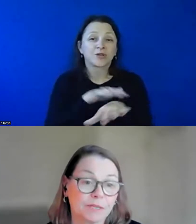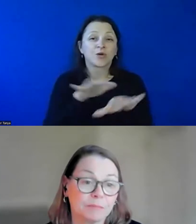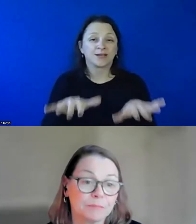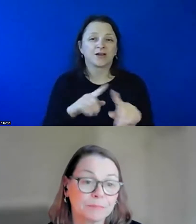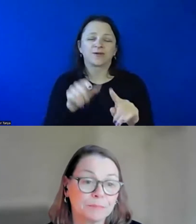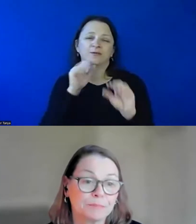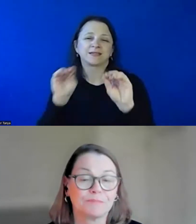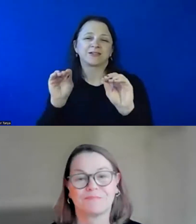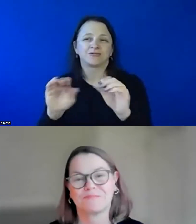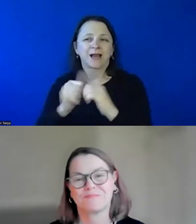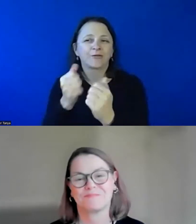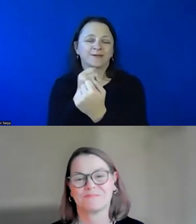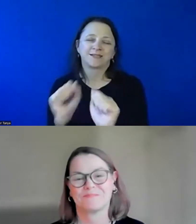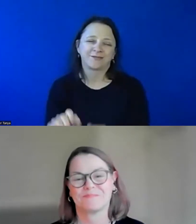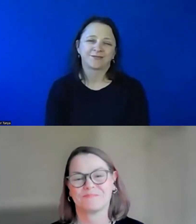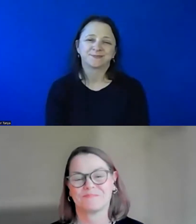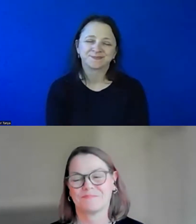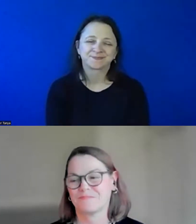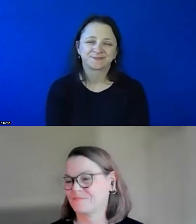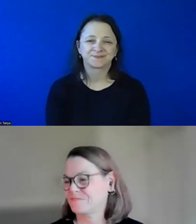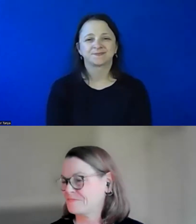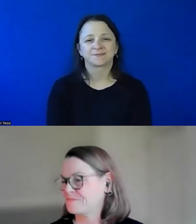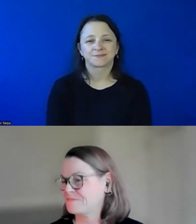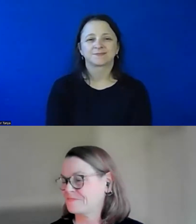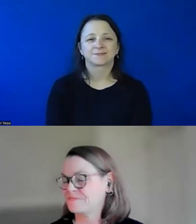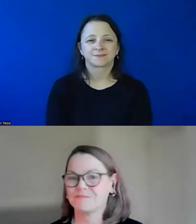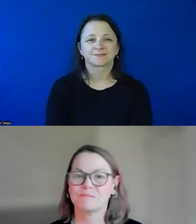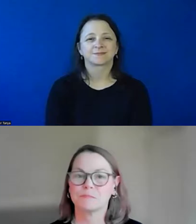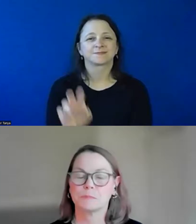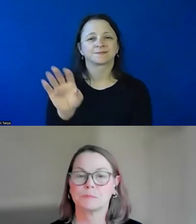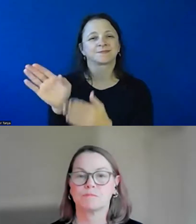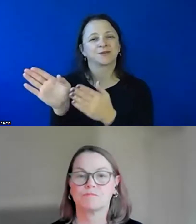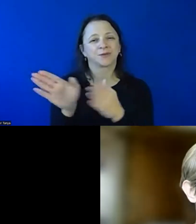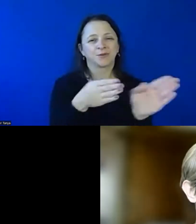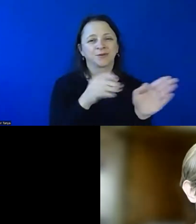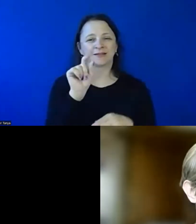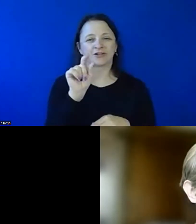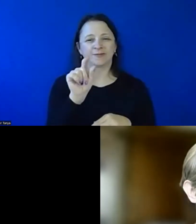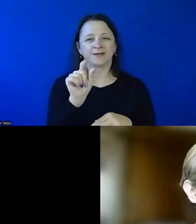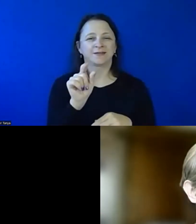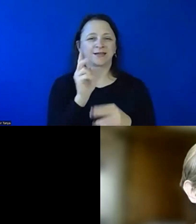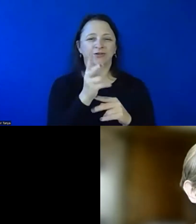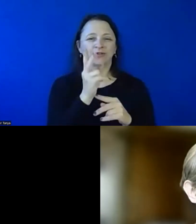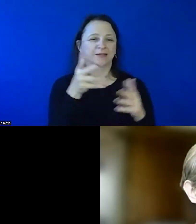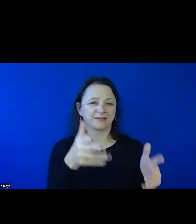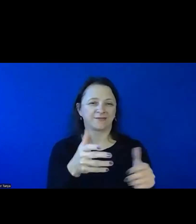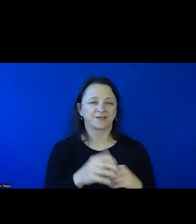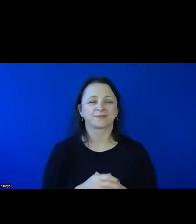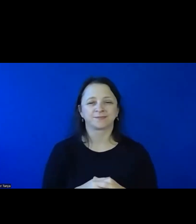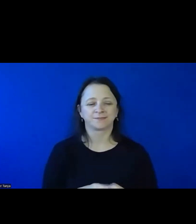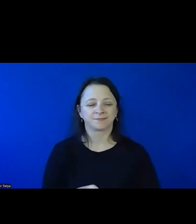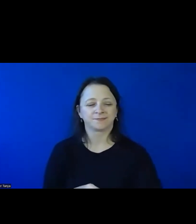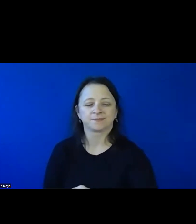you safety. Great. Switching gears a little bit, because we have only a couple minutes left, and I want to hit some different